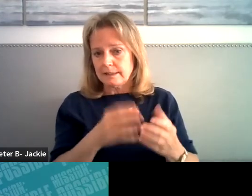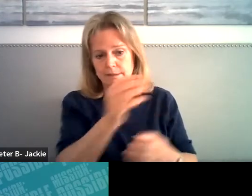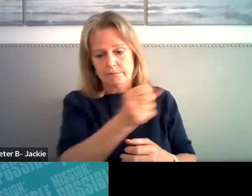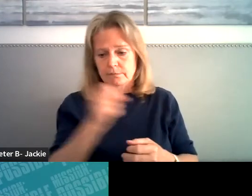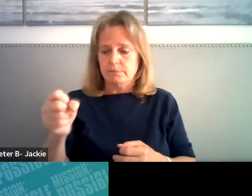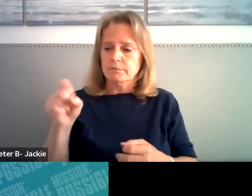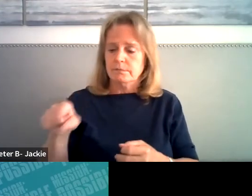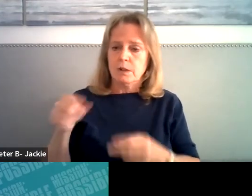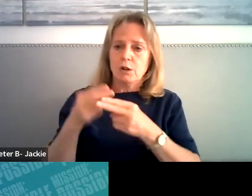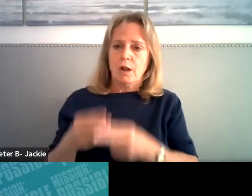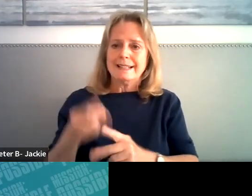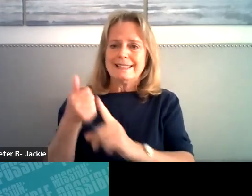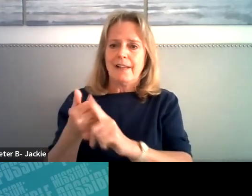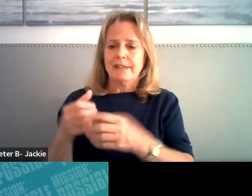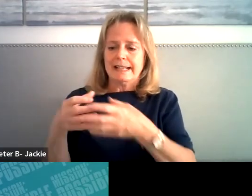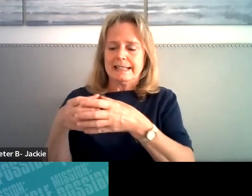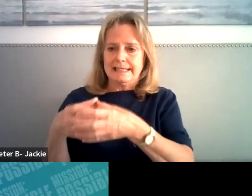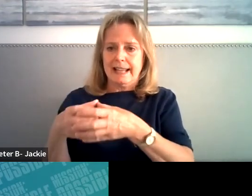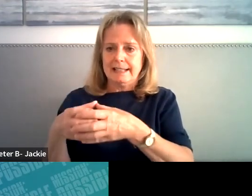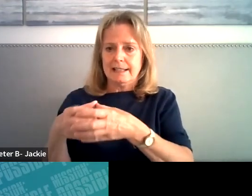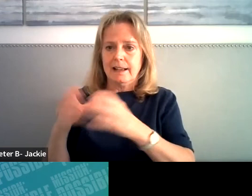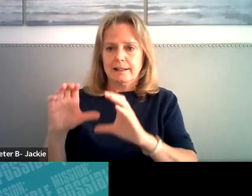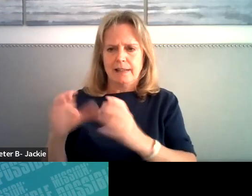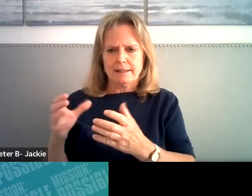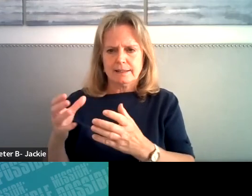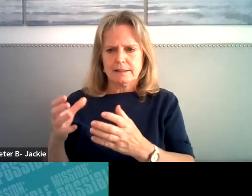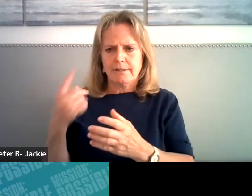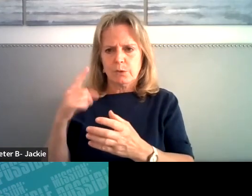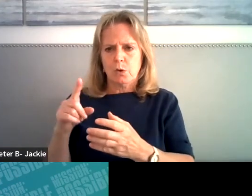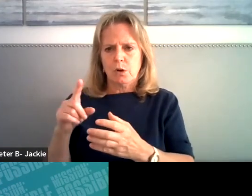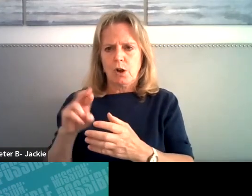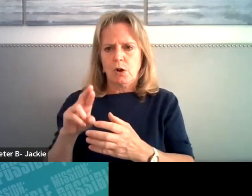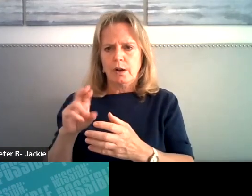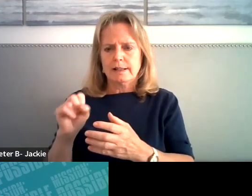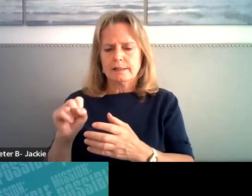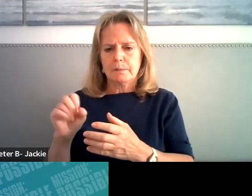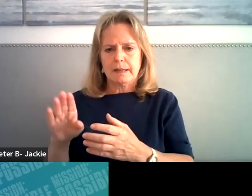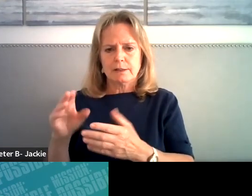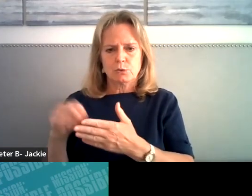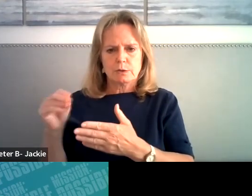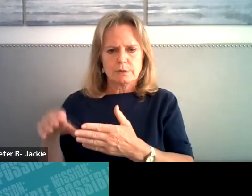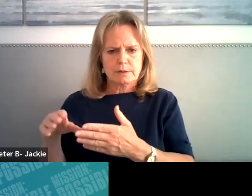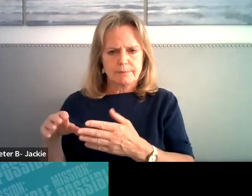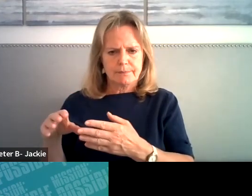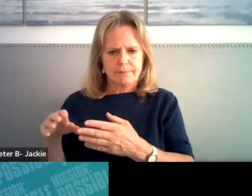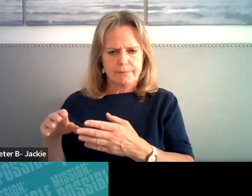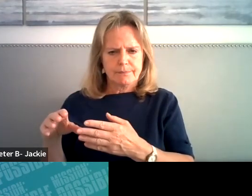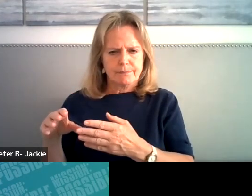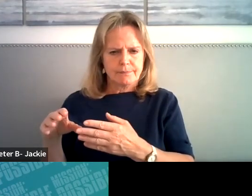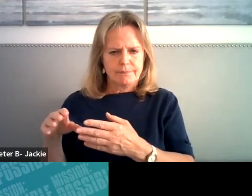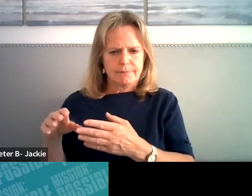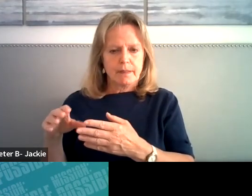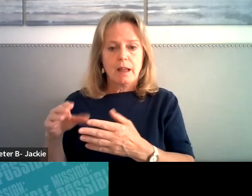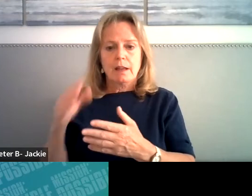what we call self-contained classes for RSP students. And I know these are just